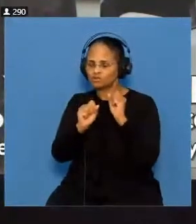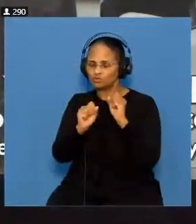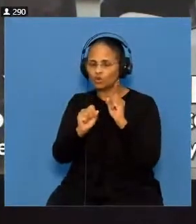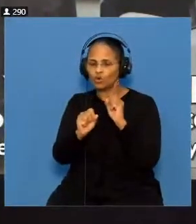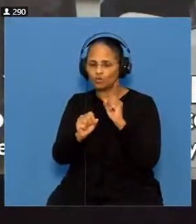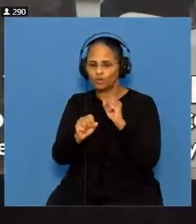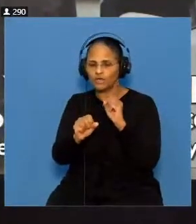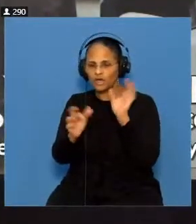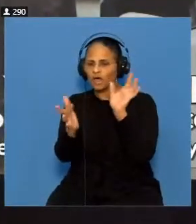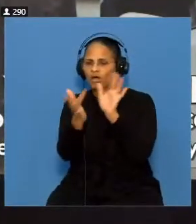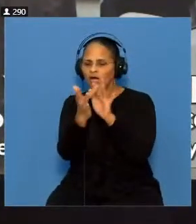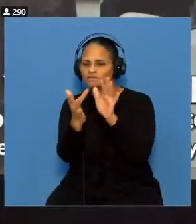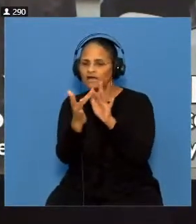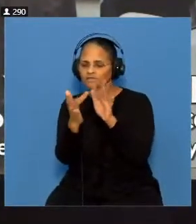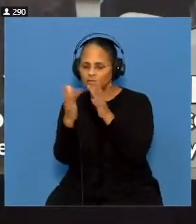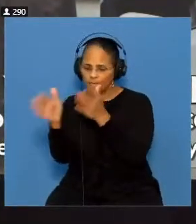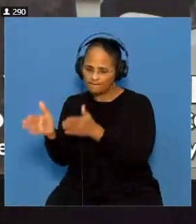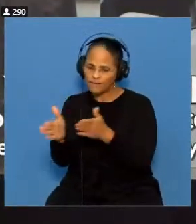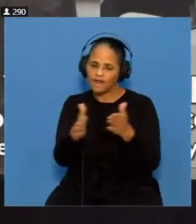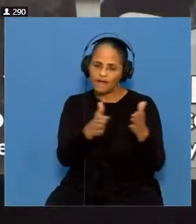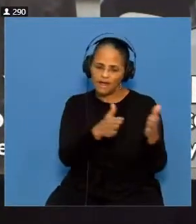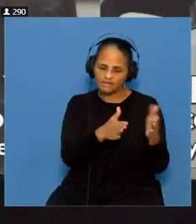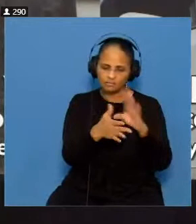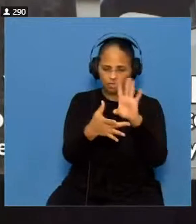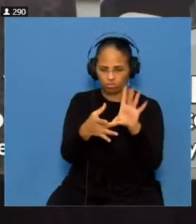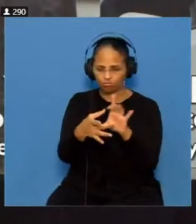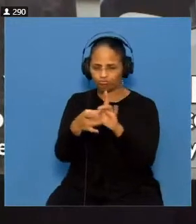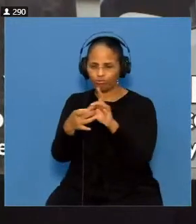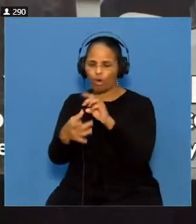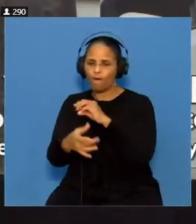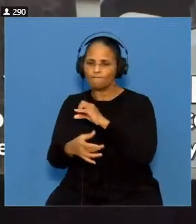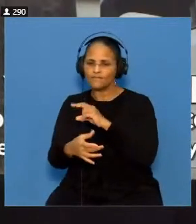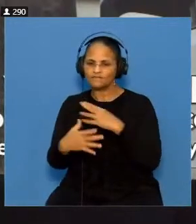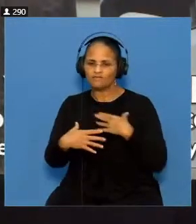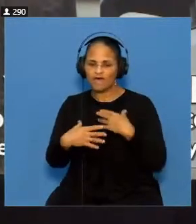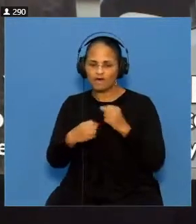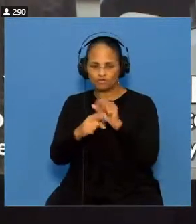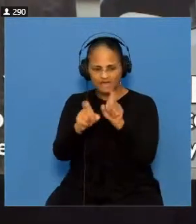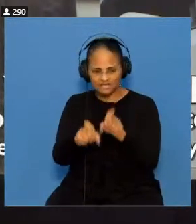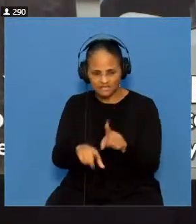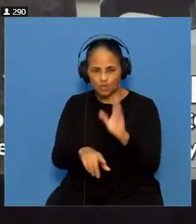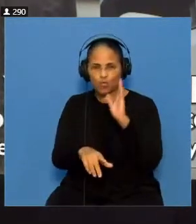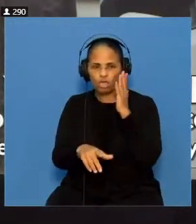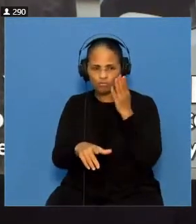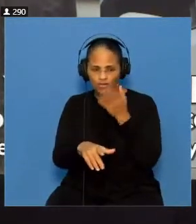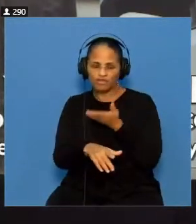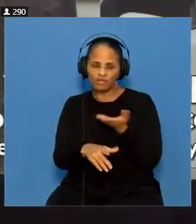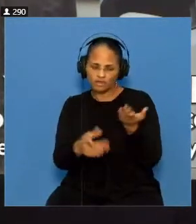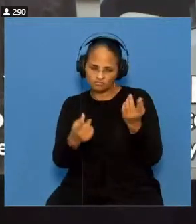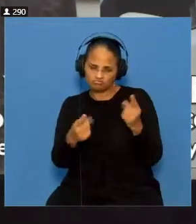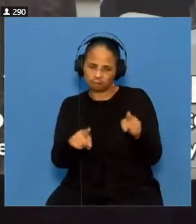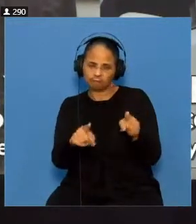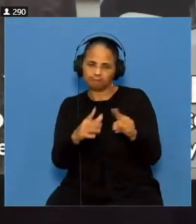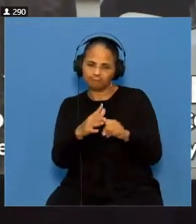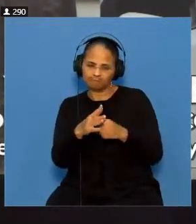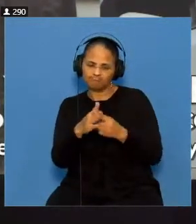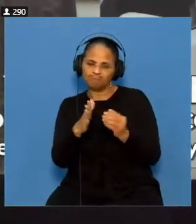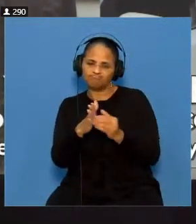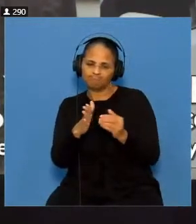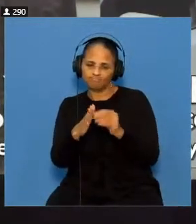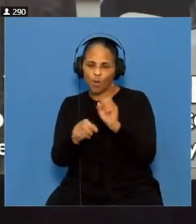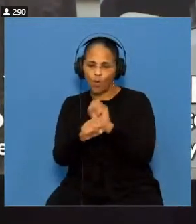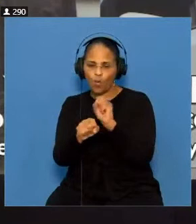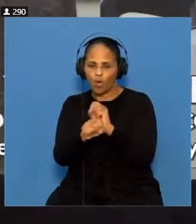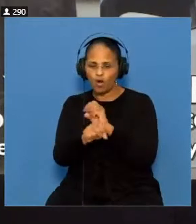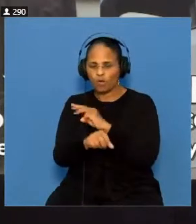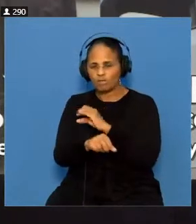make plans, working in conjunction with the Ministry of Health in regards to testing that will be able to happen so we can get those things back up and running. There's work that's going on with the Ministry of